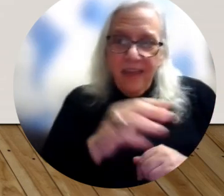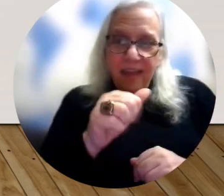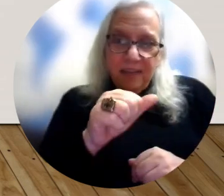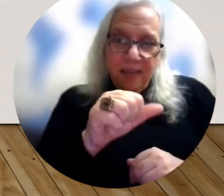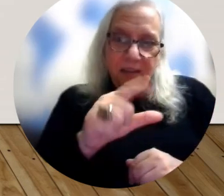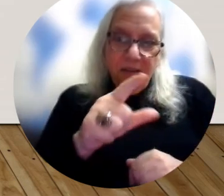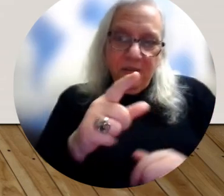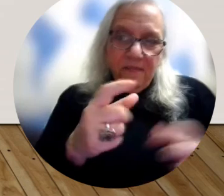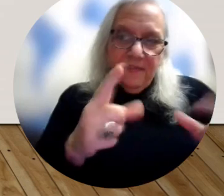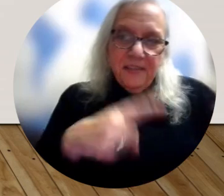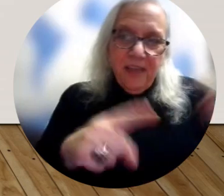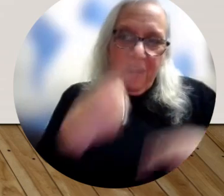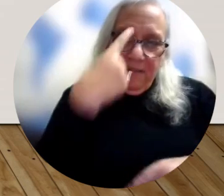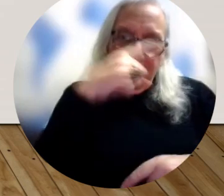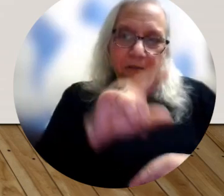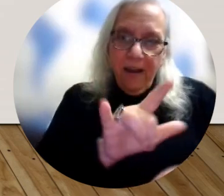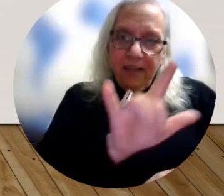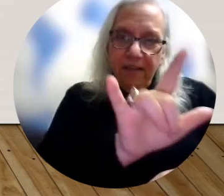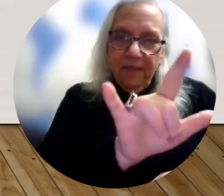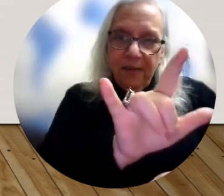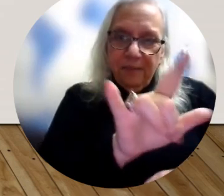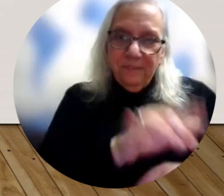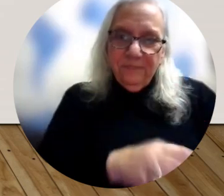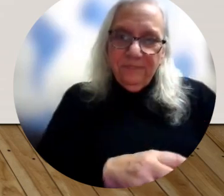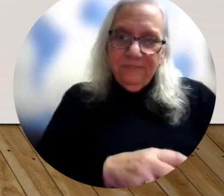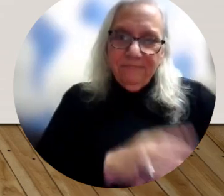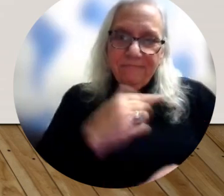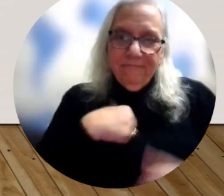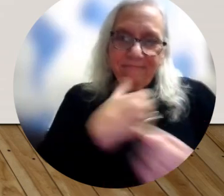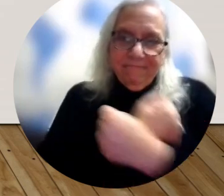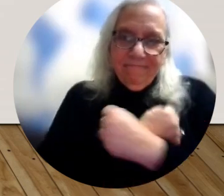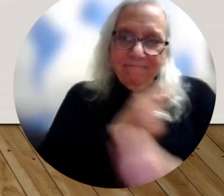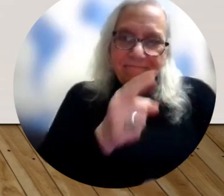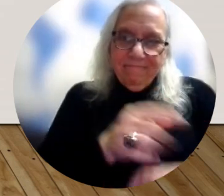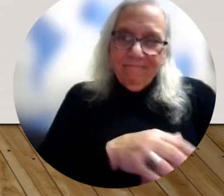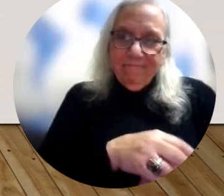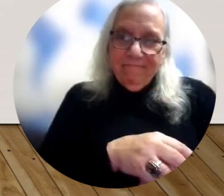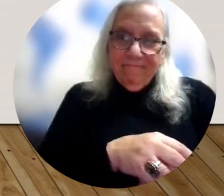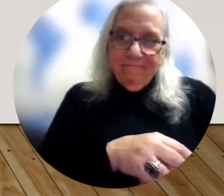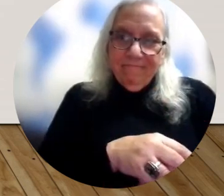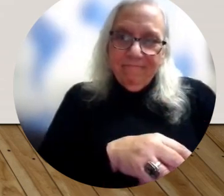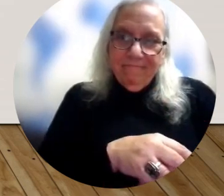is the ASL sign for I love you.